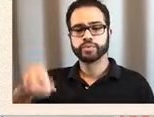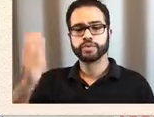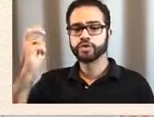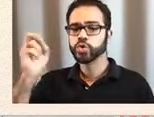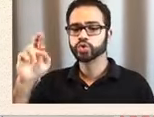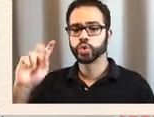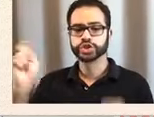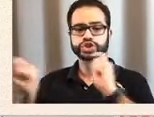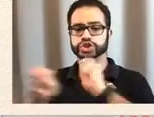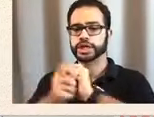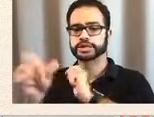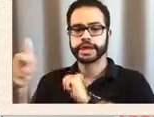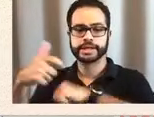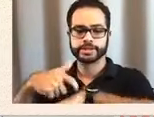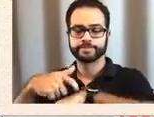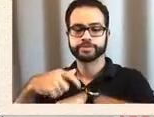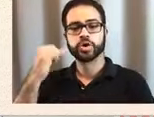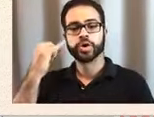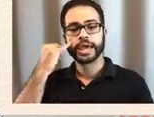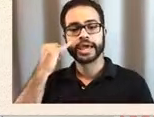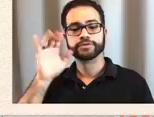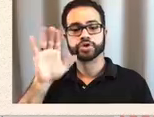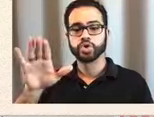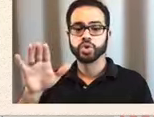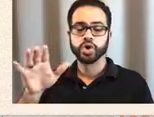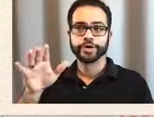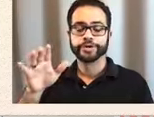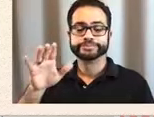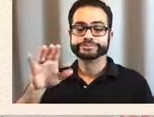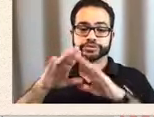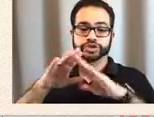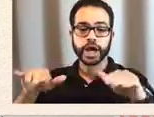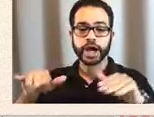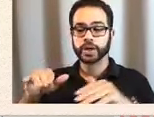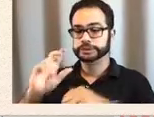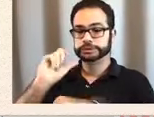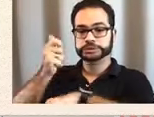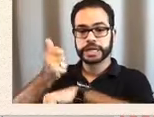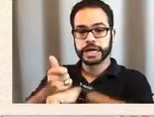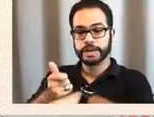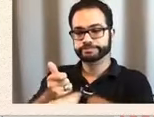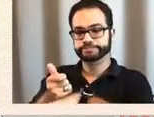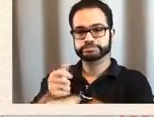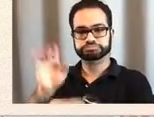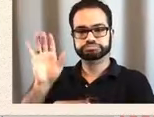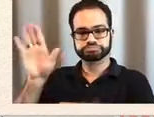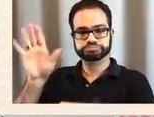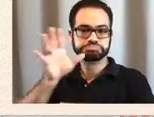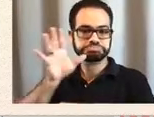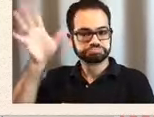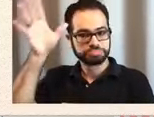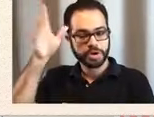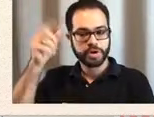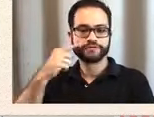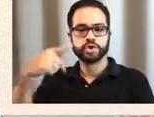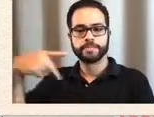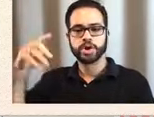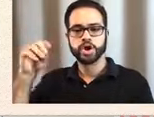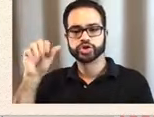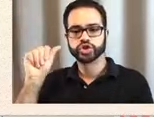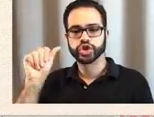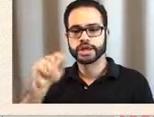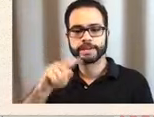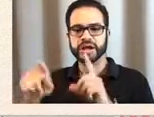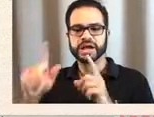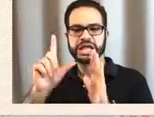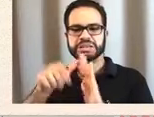your child designates you as their agent under power of attorney, and then they decide, they get mad with you and they don't